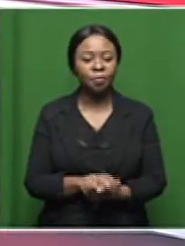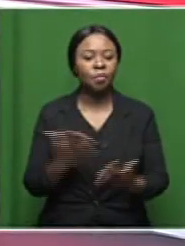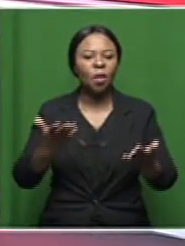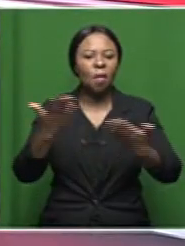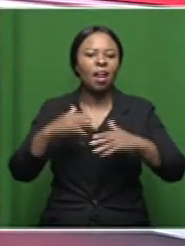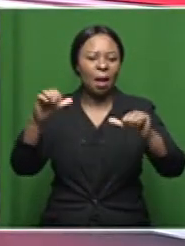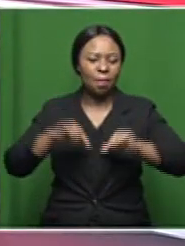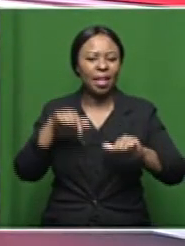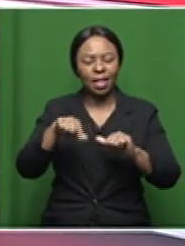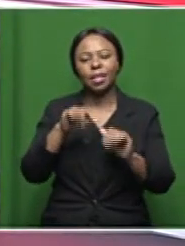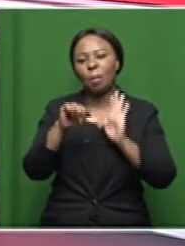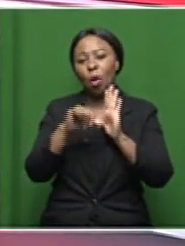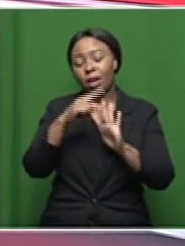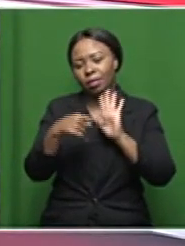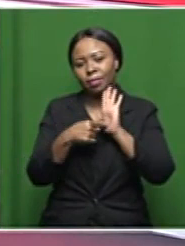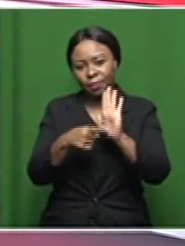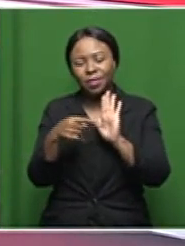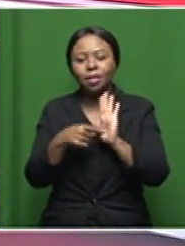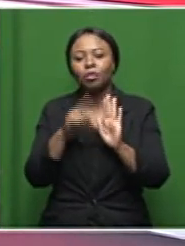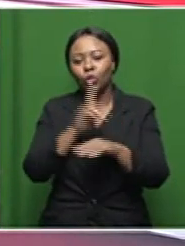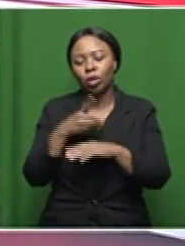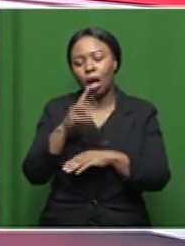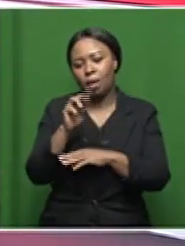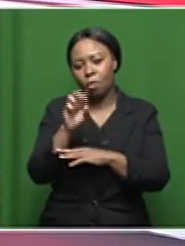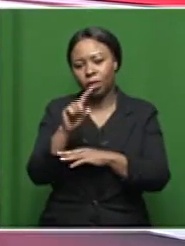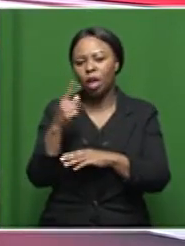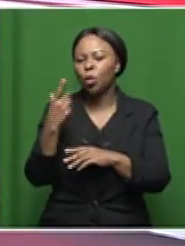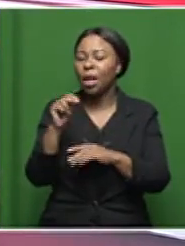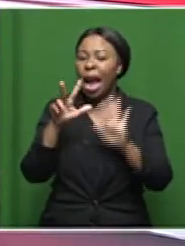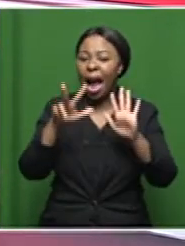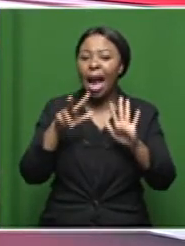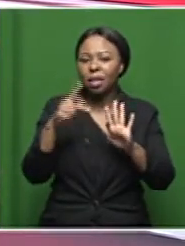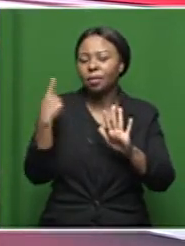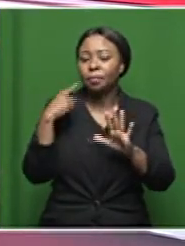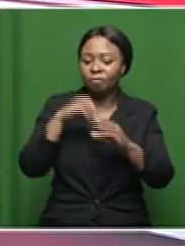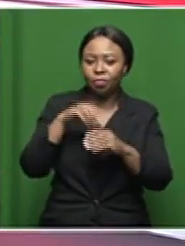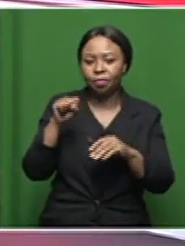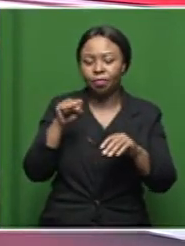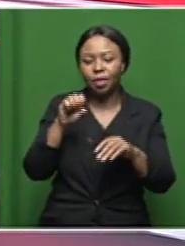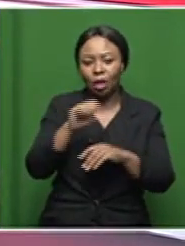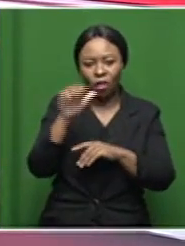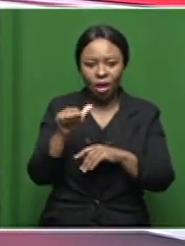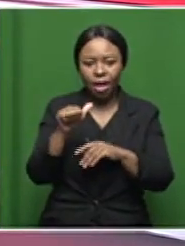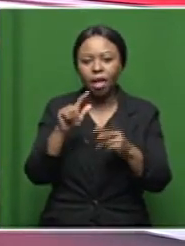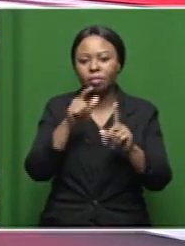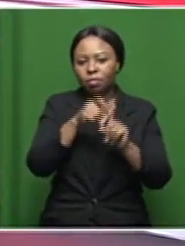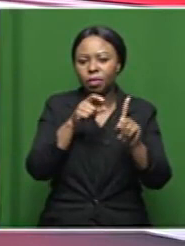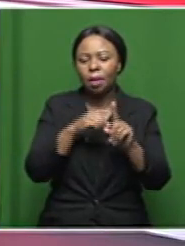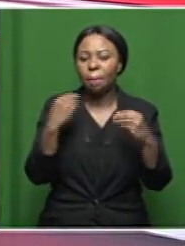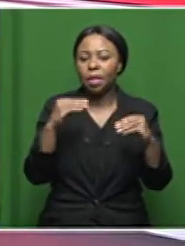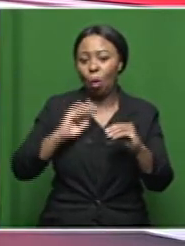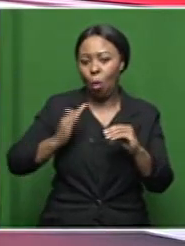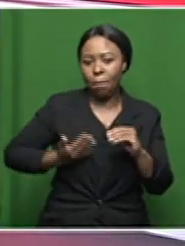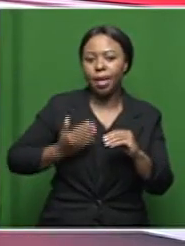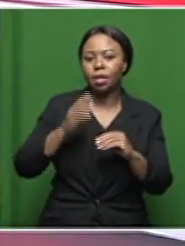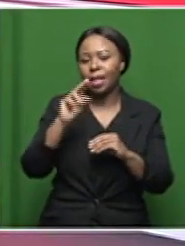Welcome back. This is Vital Signs. I'm Dr. Musa Mtombeni. 2018 Mrs. SA runner-up and businesswoman Mankwana Nhlebela is the living testimony